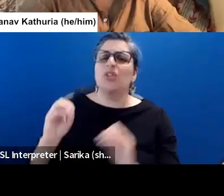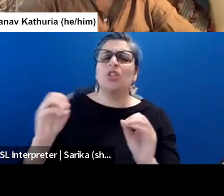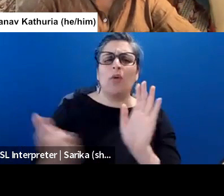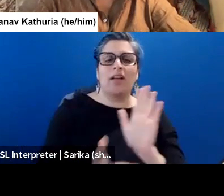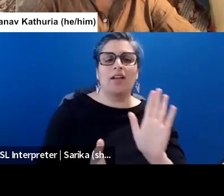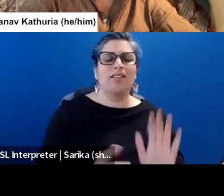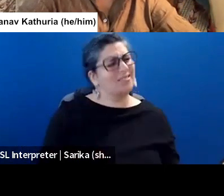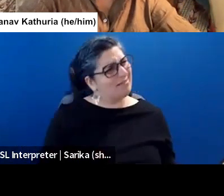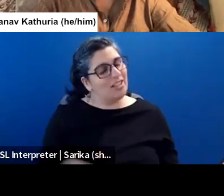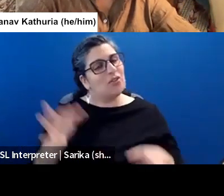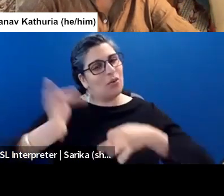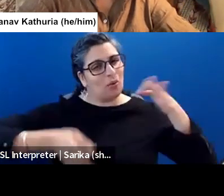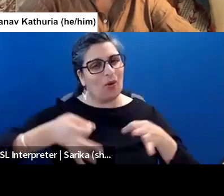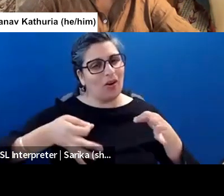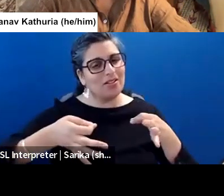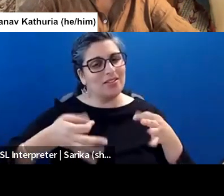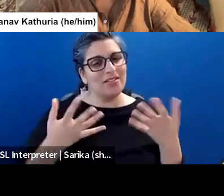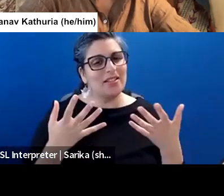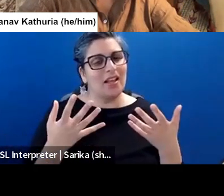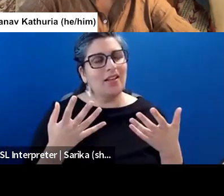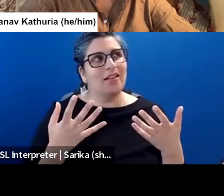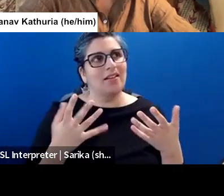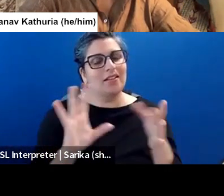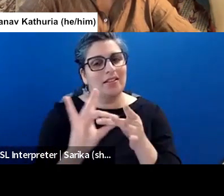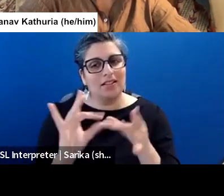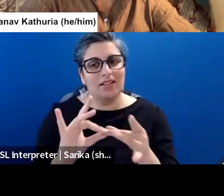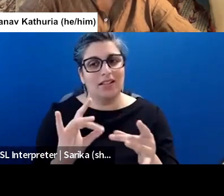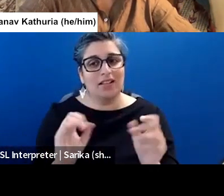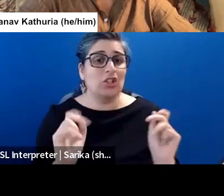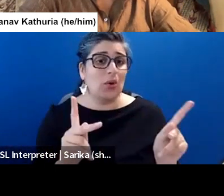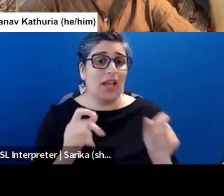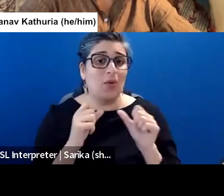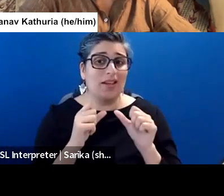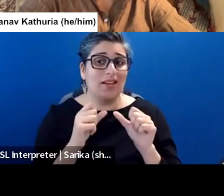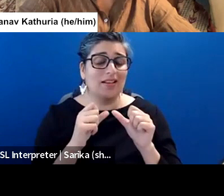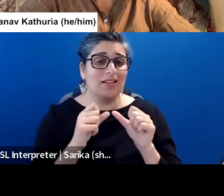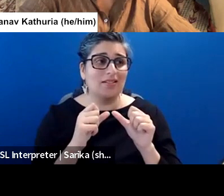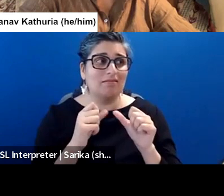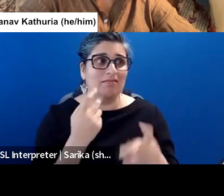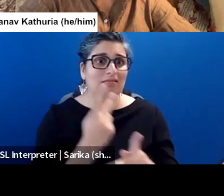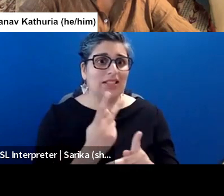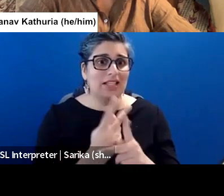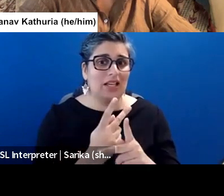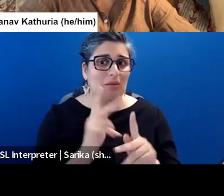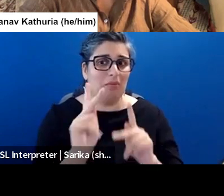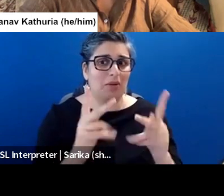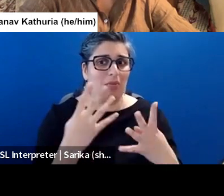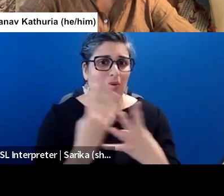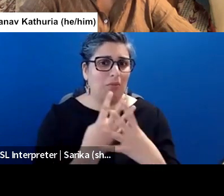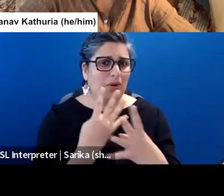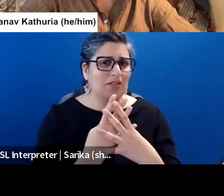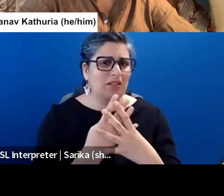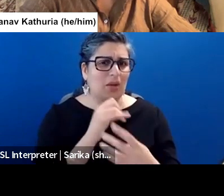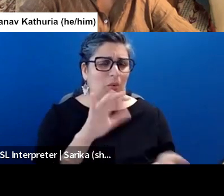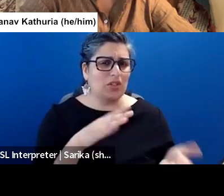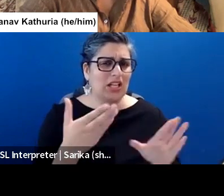courts weren't saying, oh, no, it's okay if we can keep people in prison and they won't die of COVID. They were saying